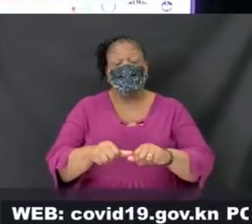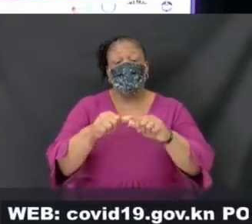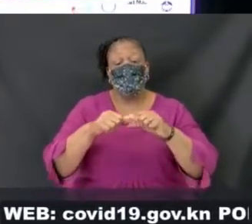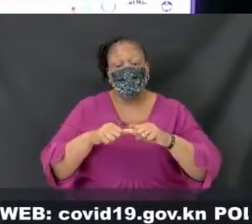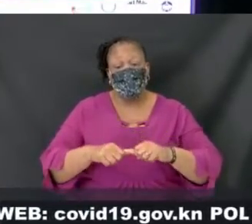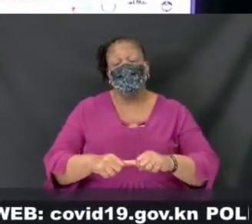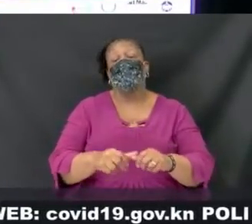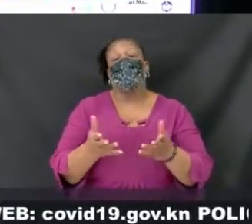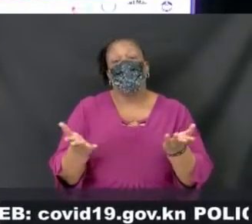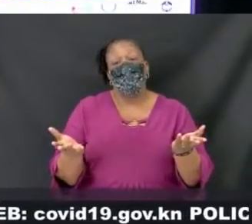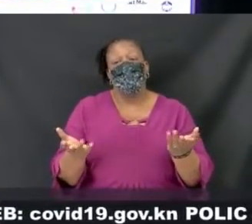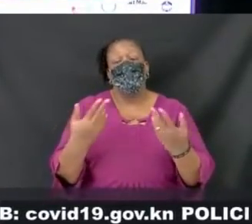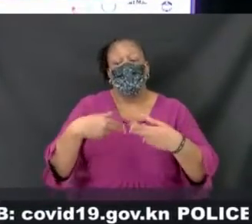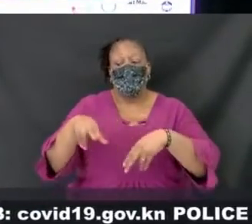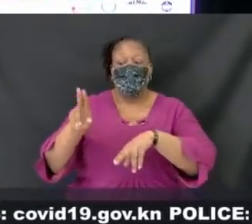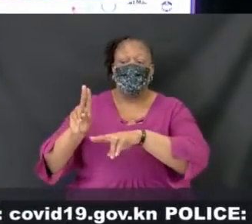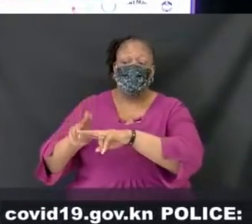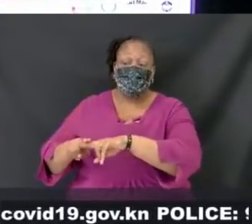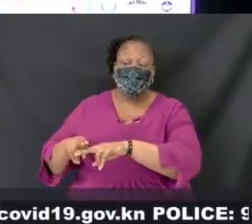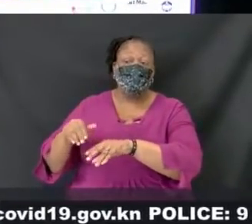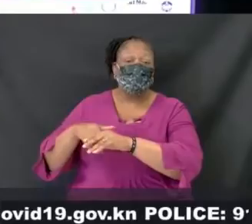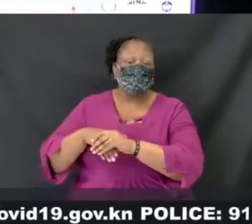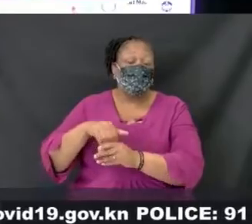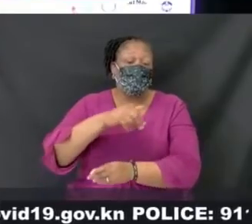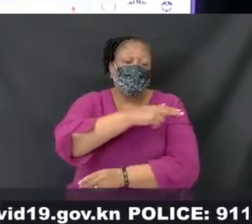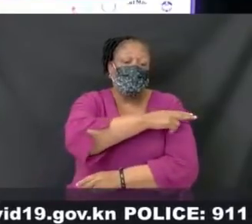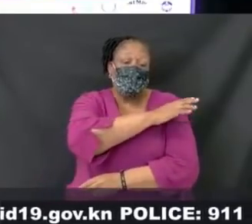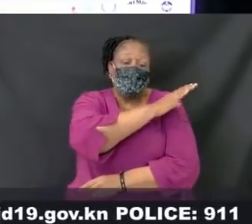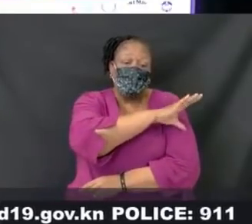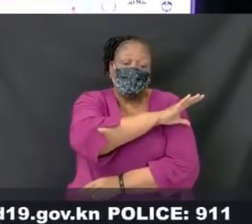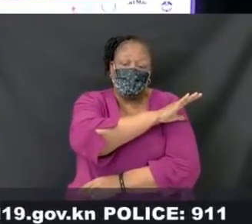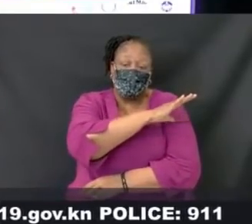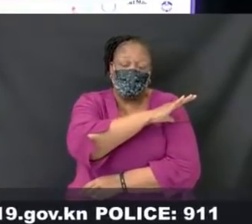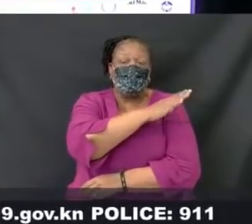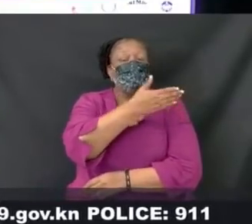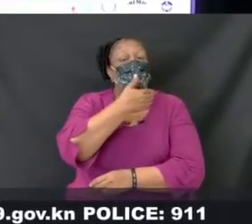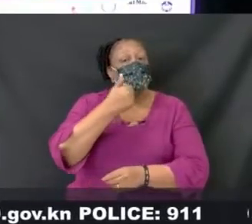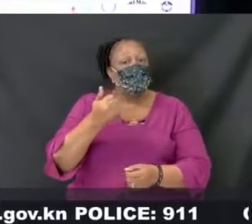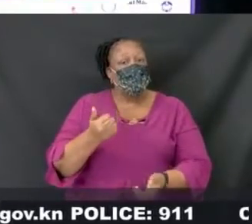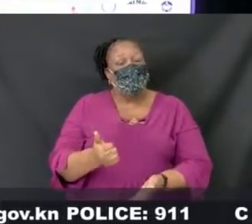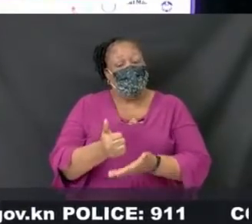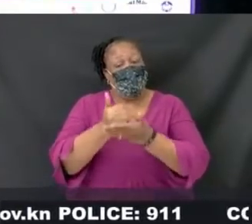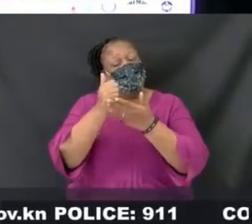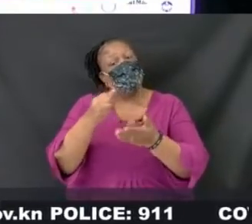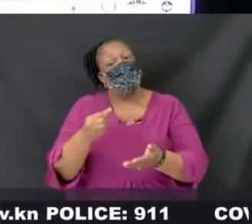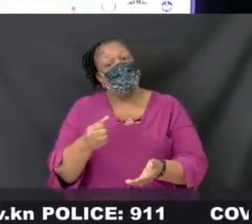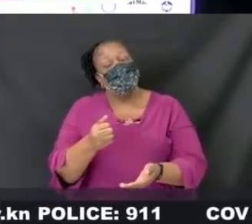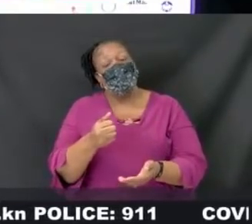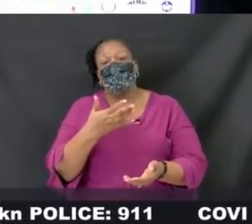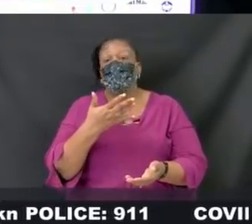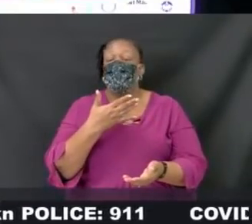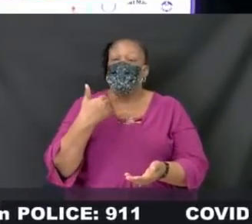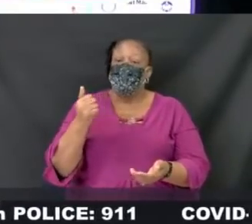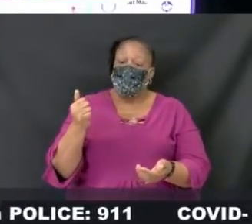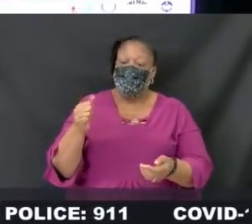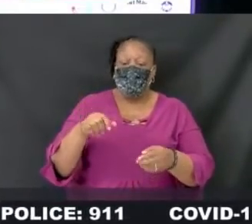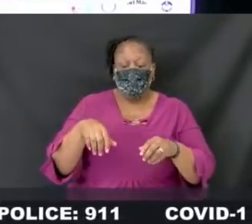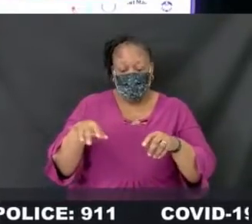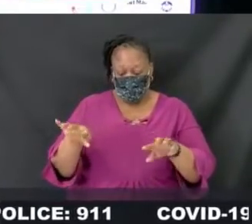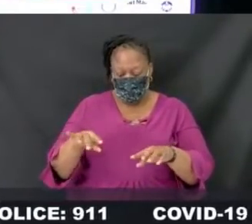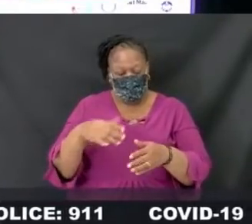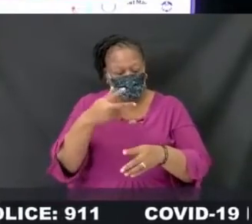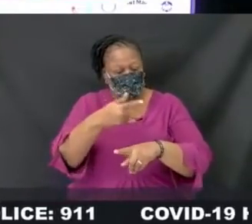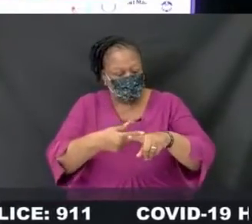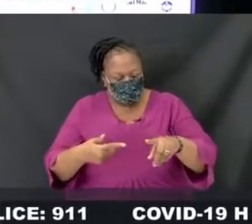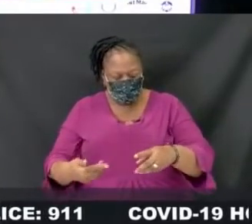or patients with hypertension, heart disease, and other chronic illnesses. And so these clinics